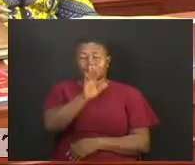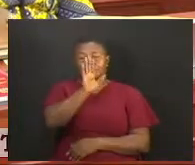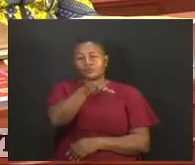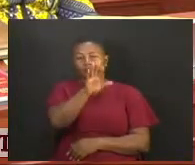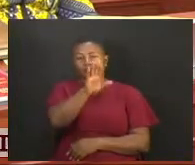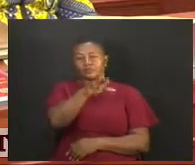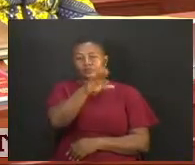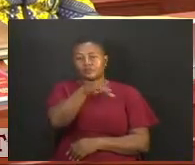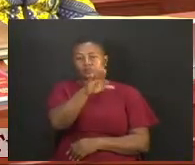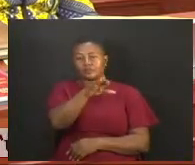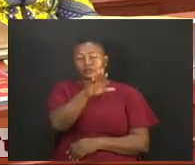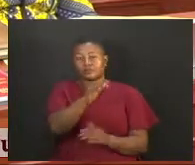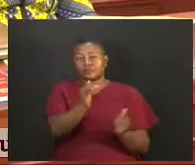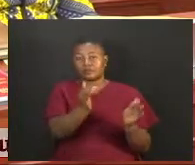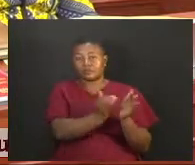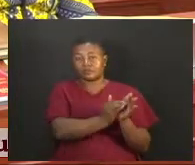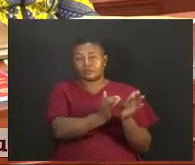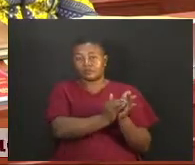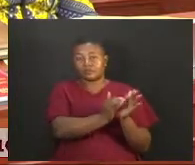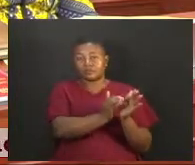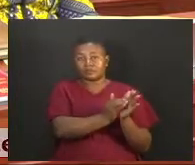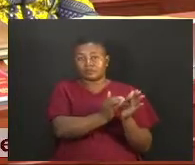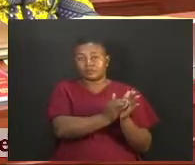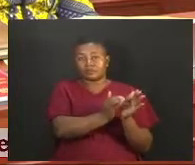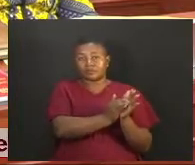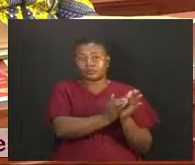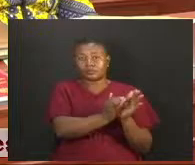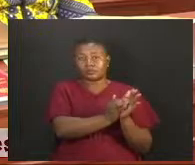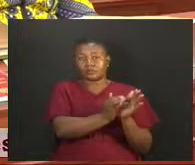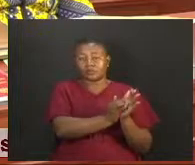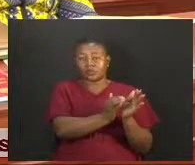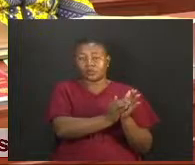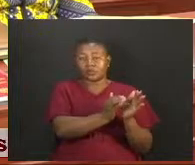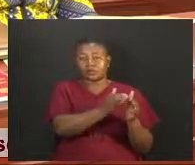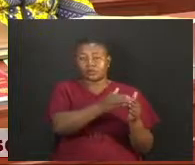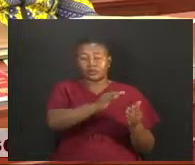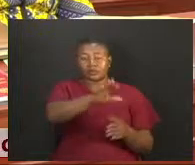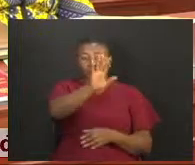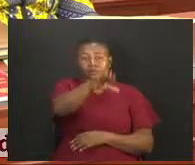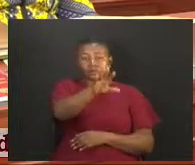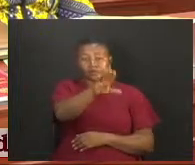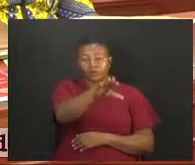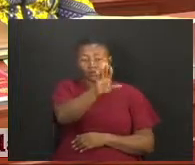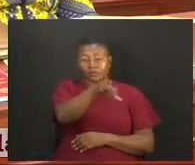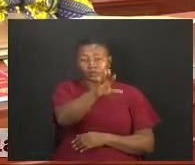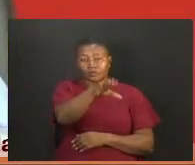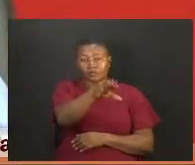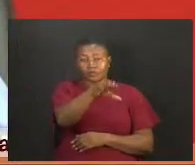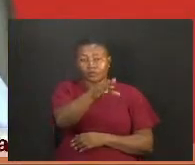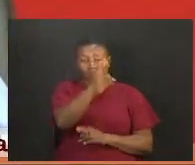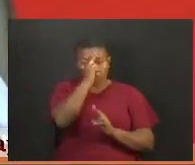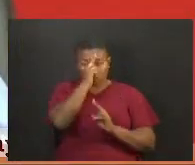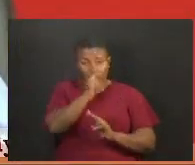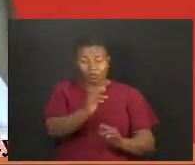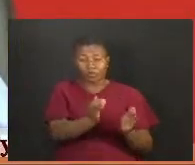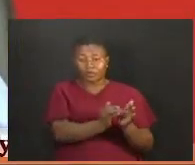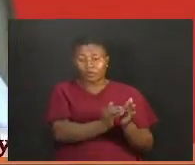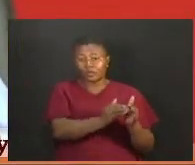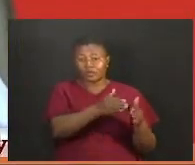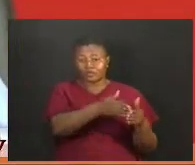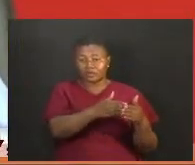Leader. debate. Honorable Minority Mr. Leader. Speaker, we are not debating today. We are giving an indication. Honorable Minority Leader,